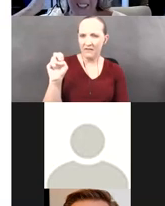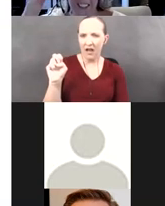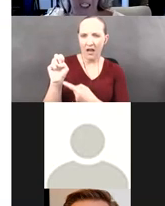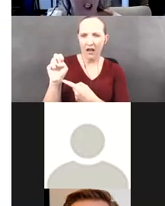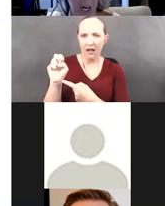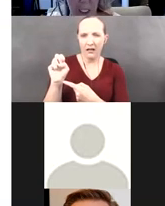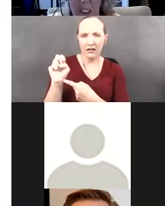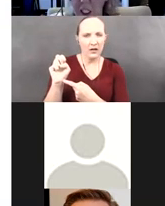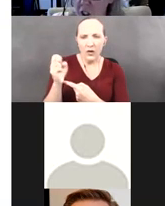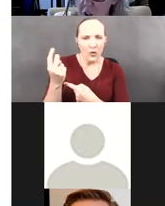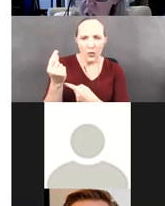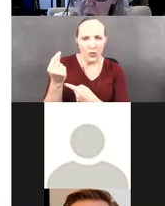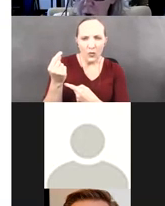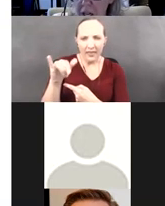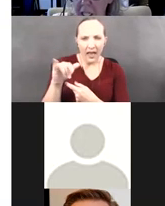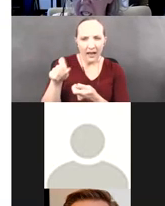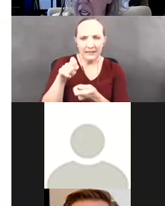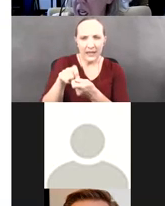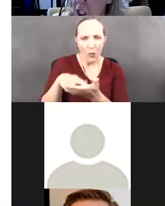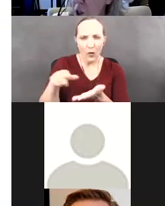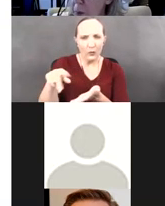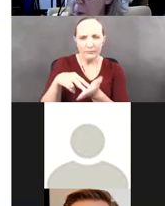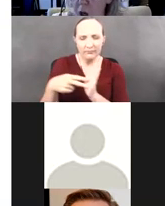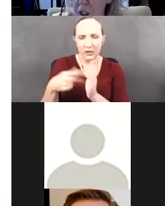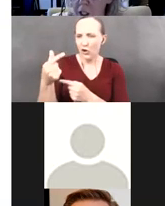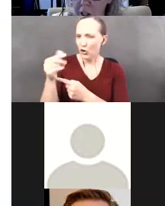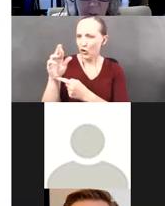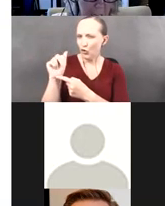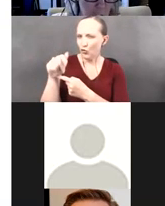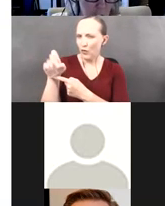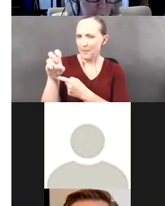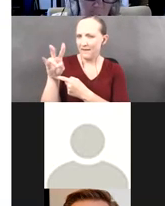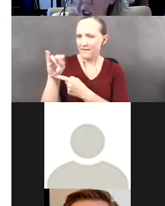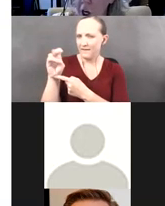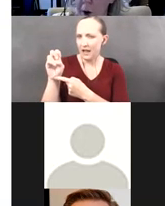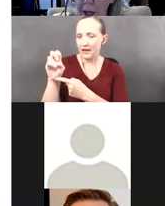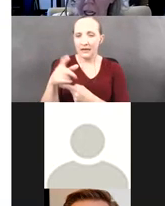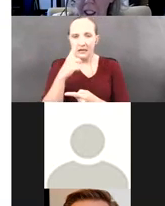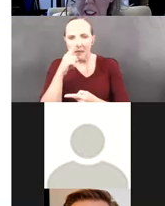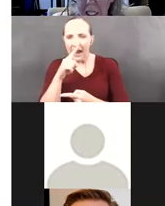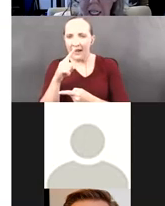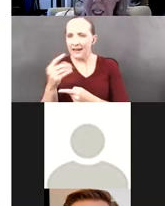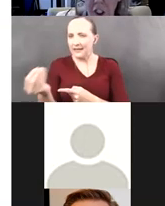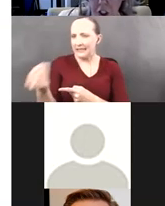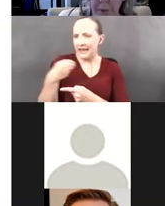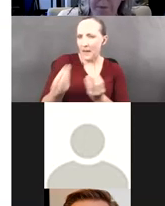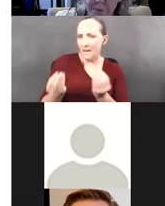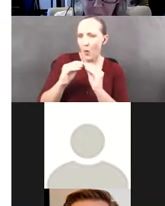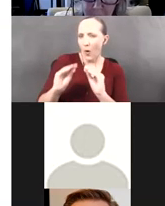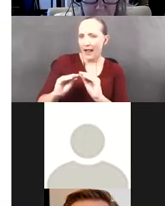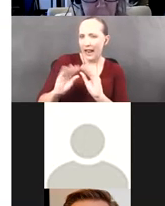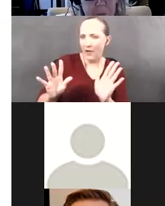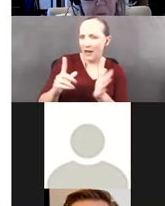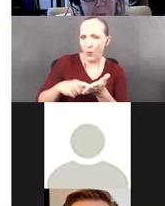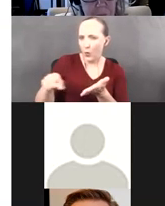what exactly you're asking. So if you could provide a little bit more clarification so that our panelists can answer.